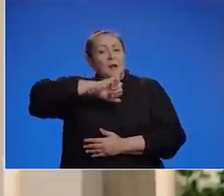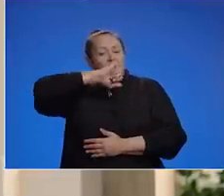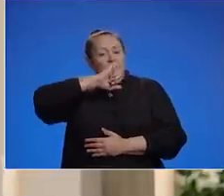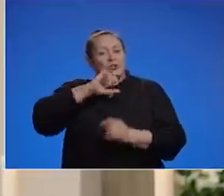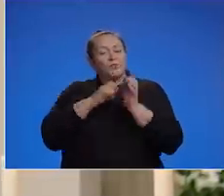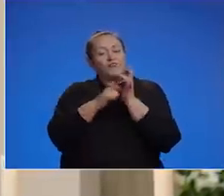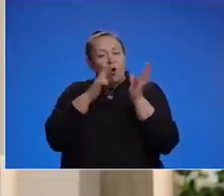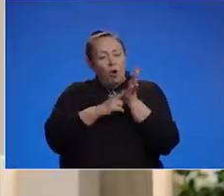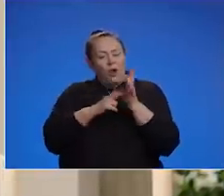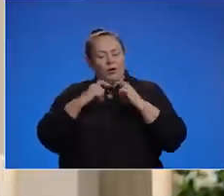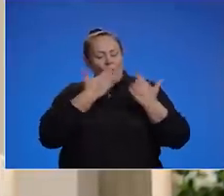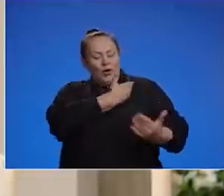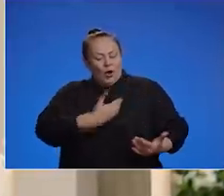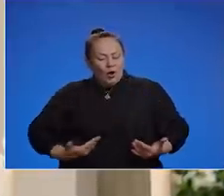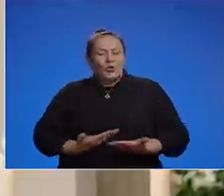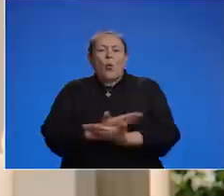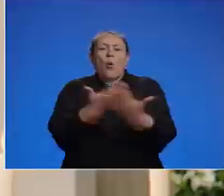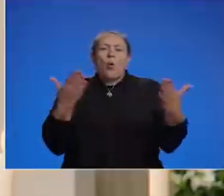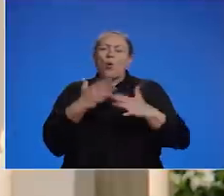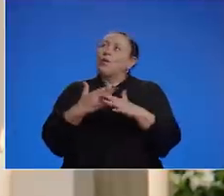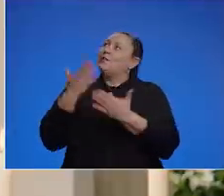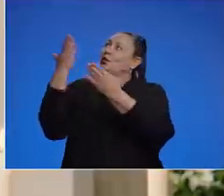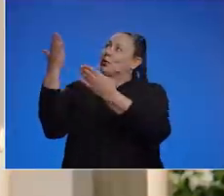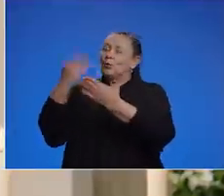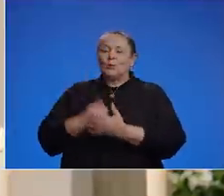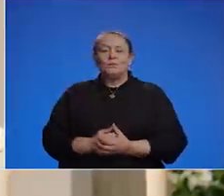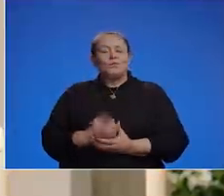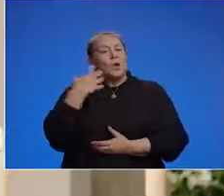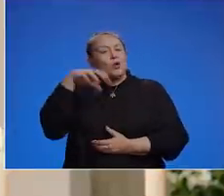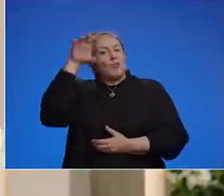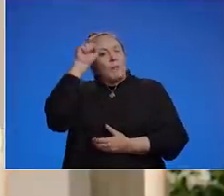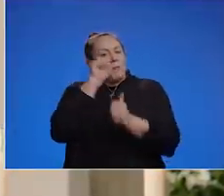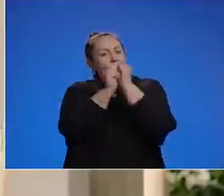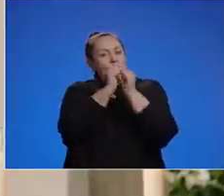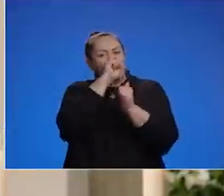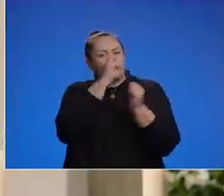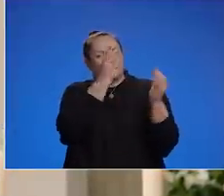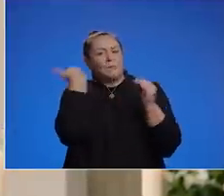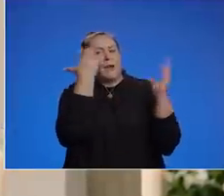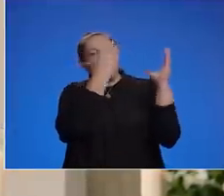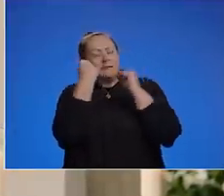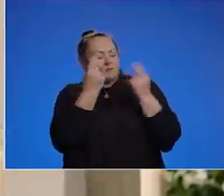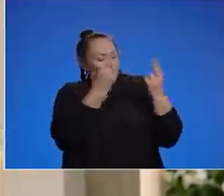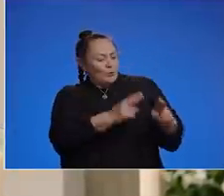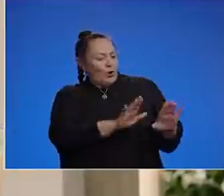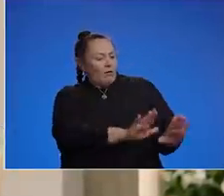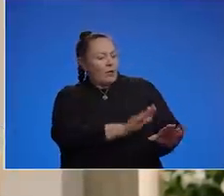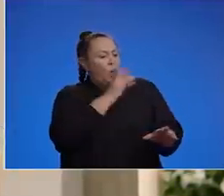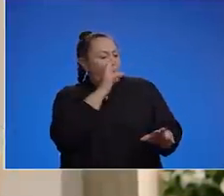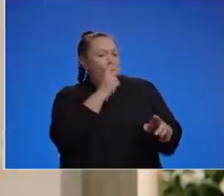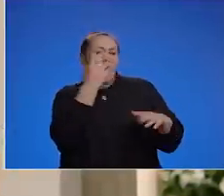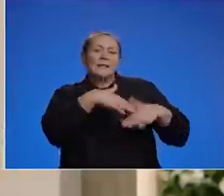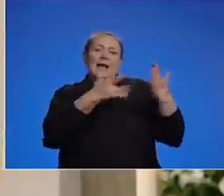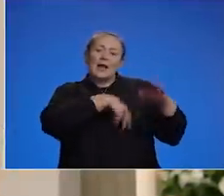Pope, Brian our Bishop, the clergy, and all the people of God. Remember also our brothers and sisters who have